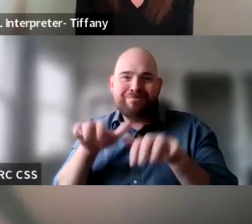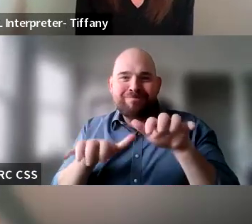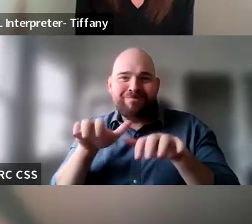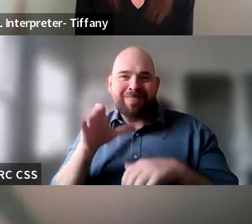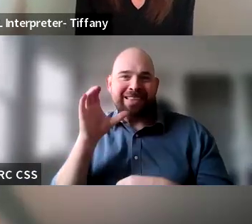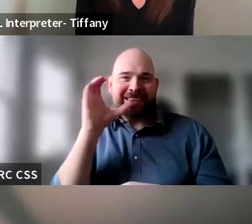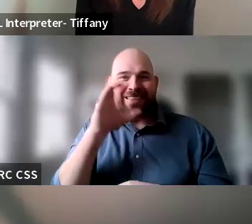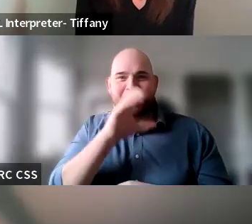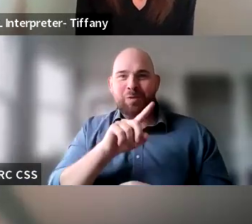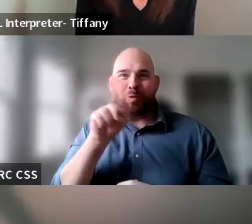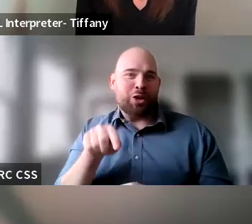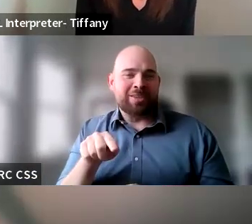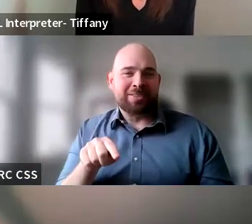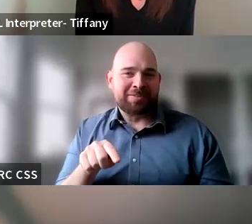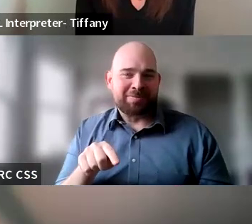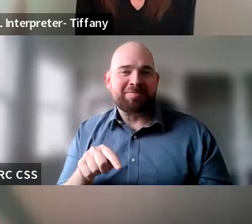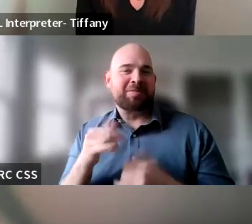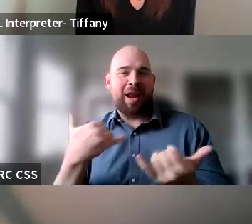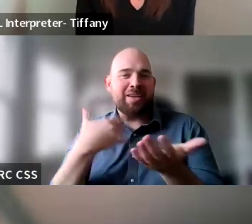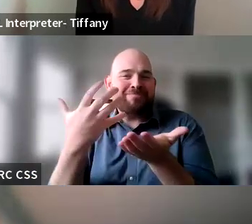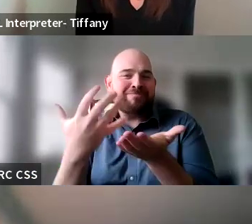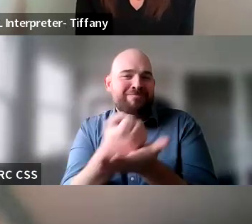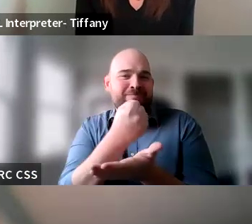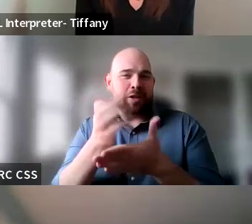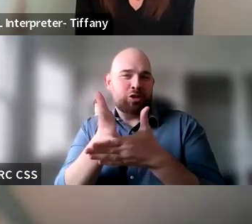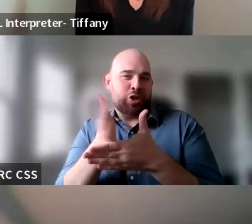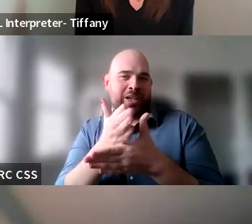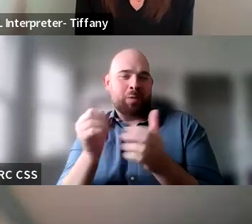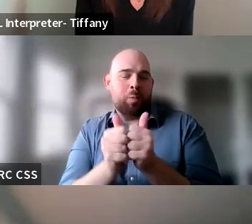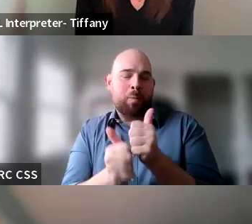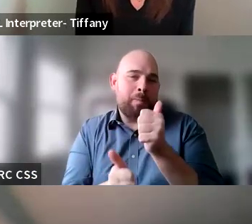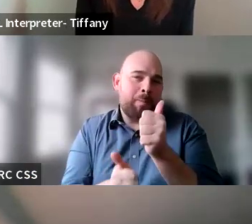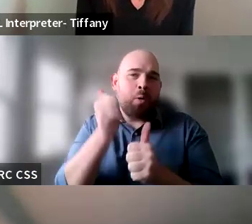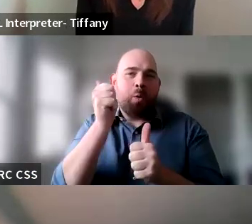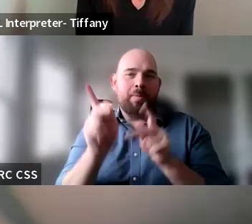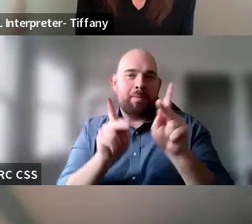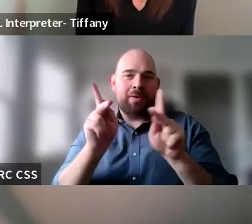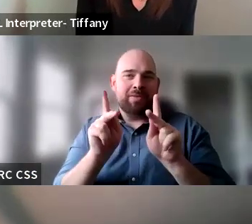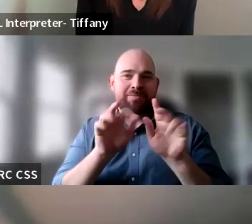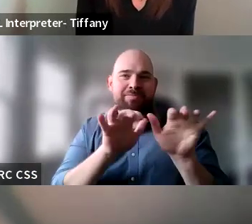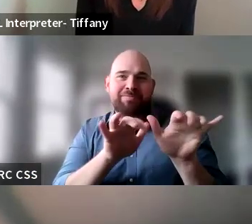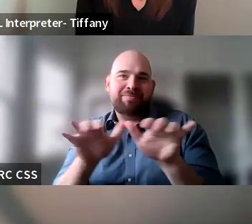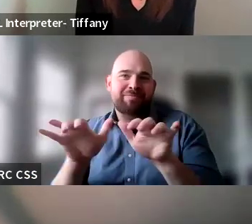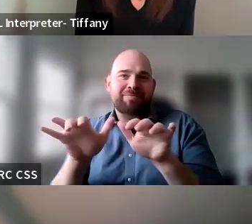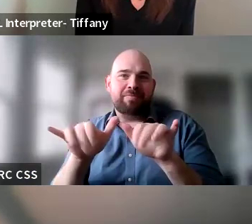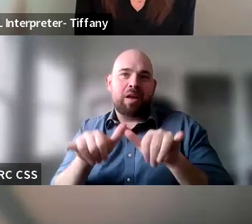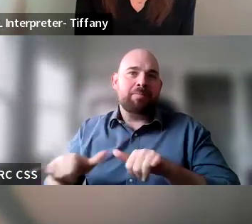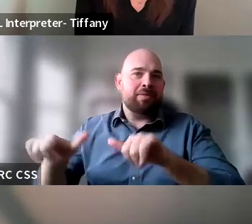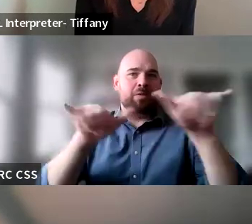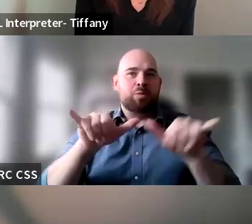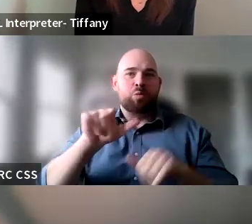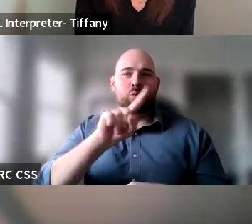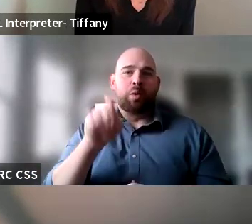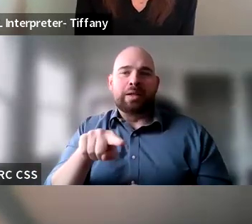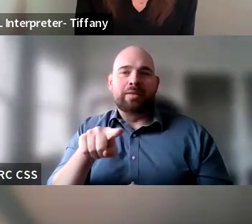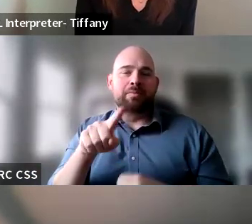they'll use Google instead. So they go and they type in their questions to Google. So I wanted to share what most